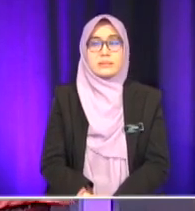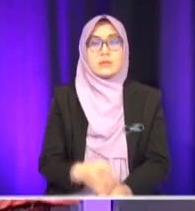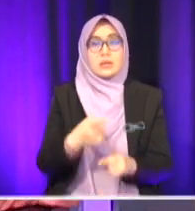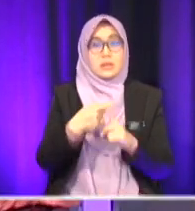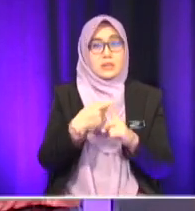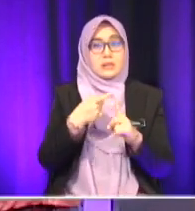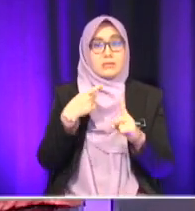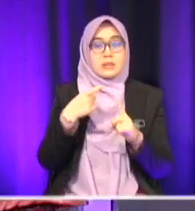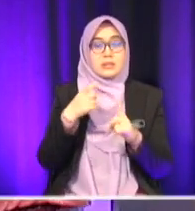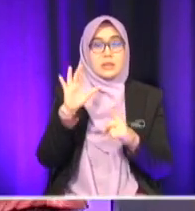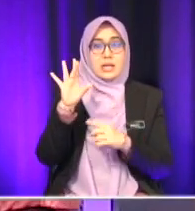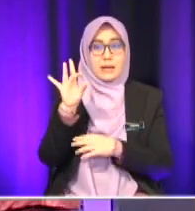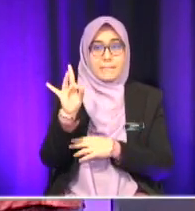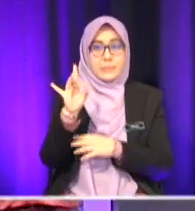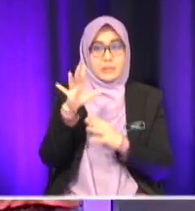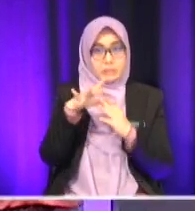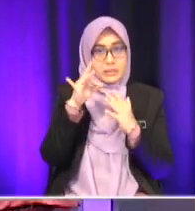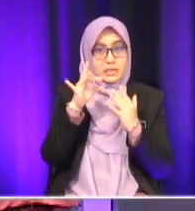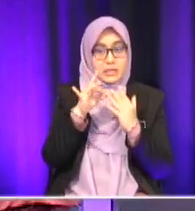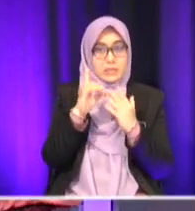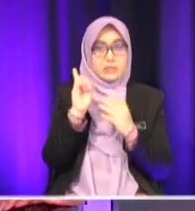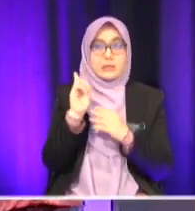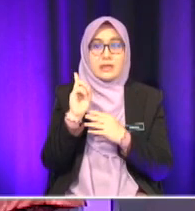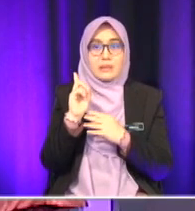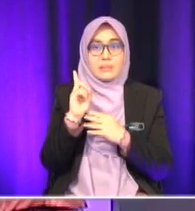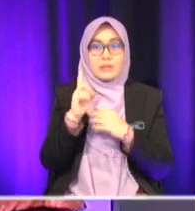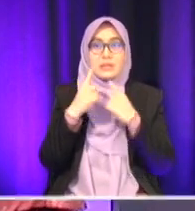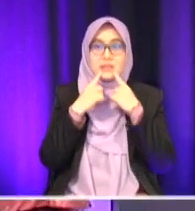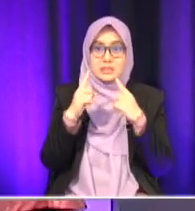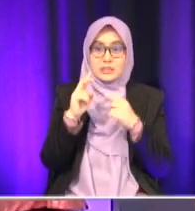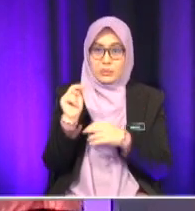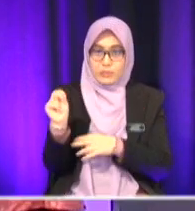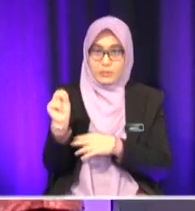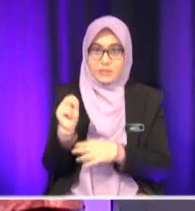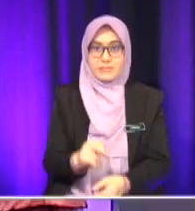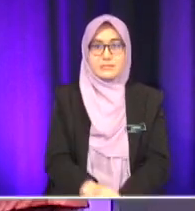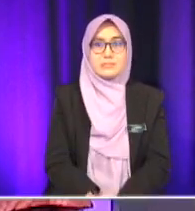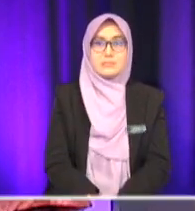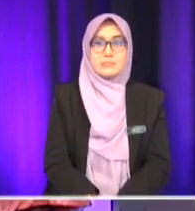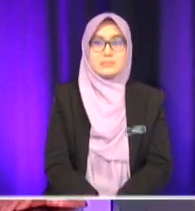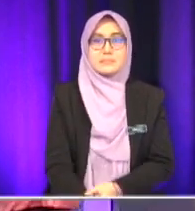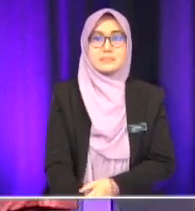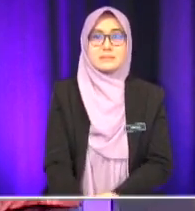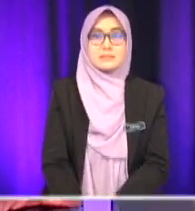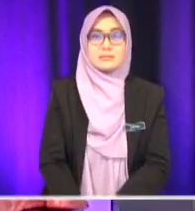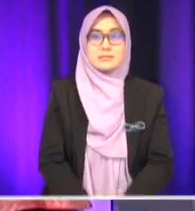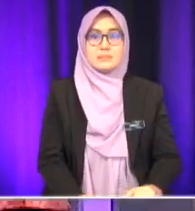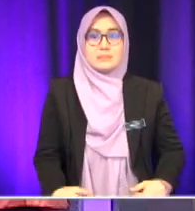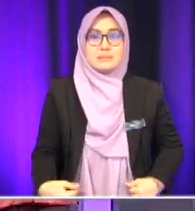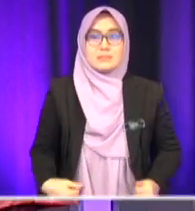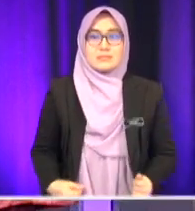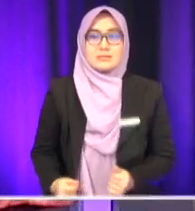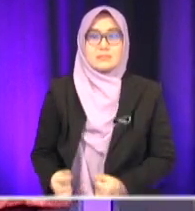the options is giving a clue about everyone is joining the